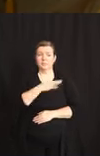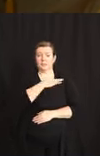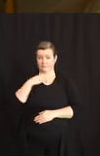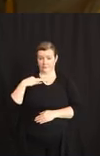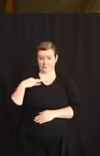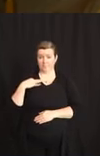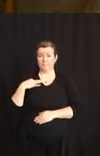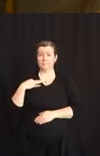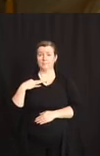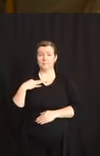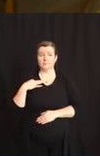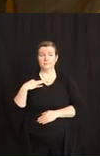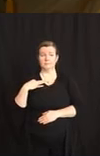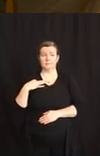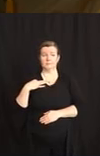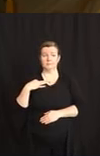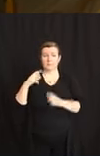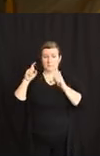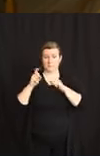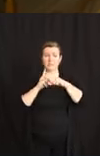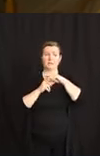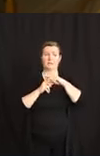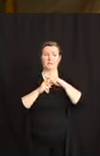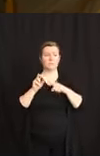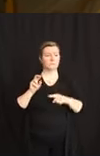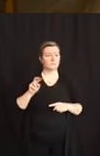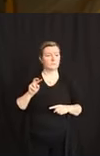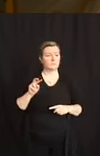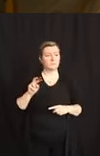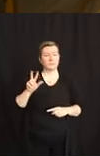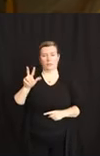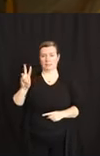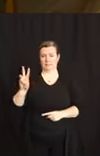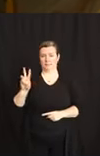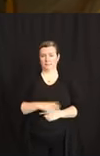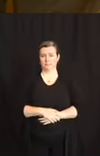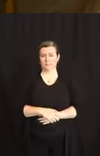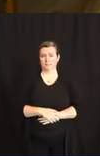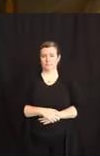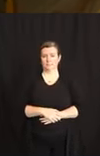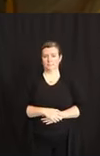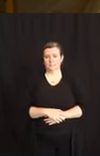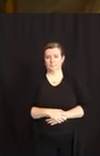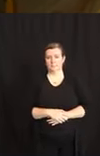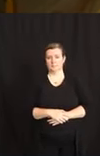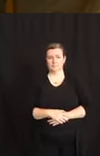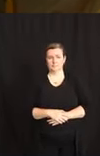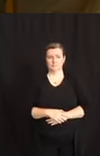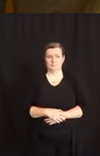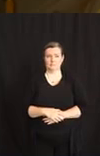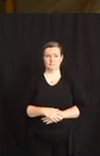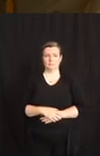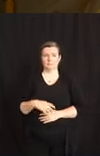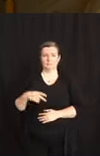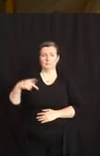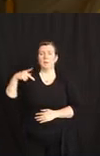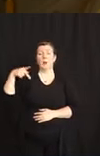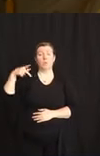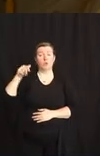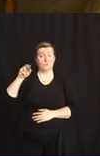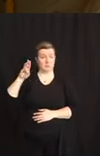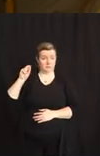have tested positive, 36 staff members out of 445. In Paramus, 239 is